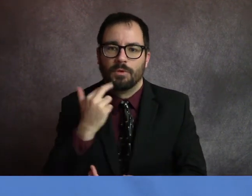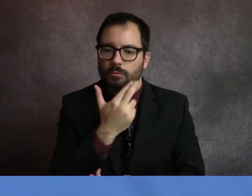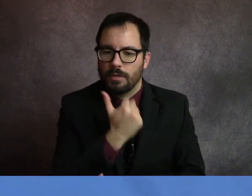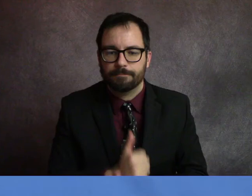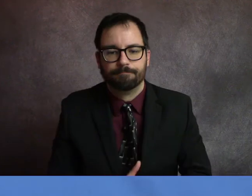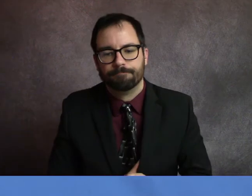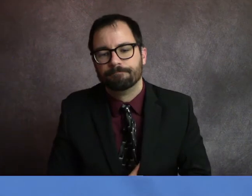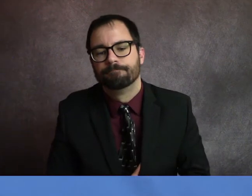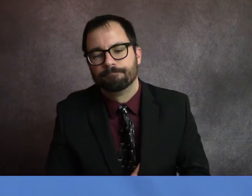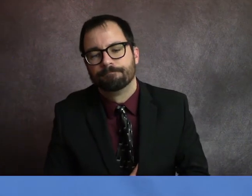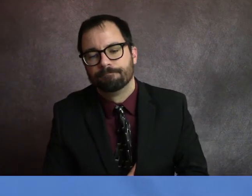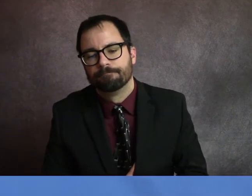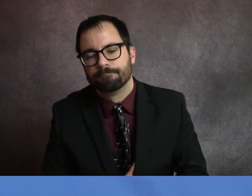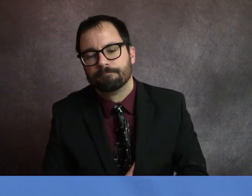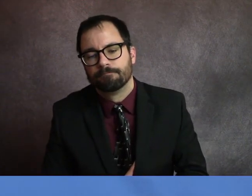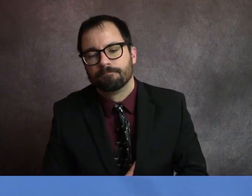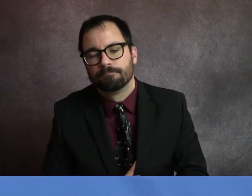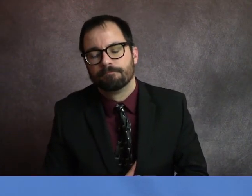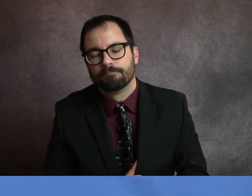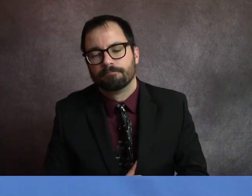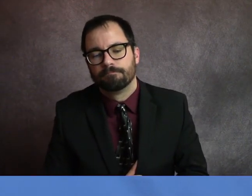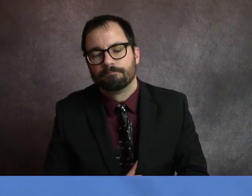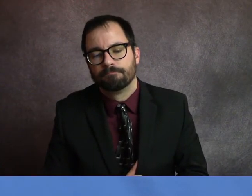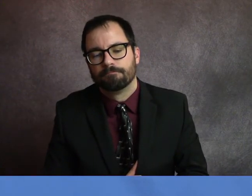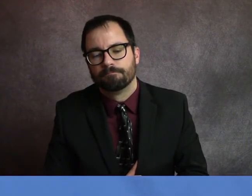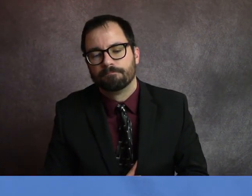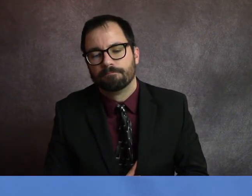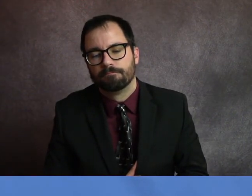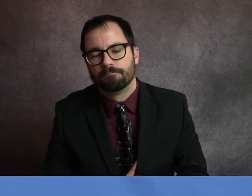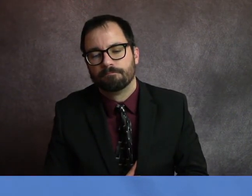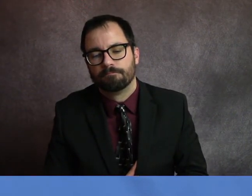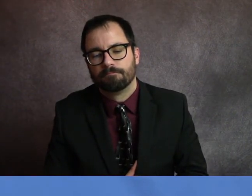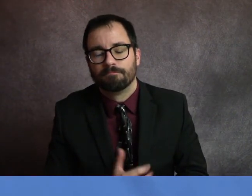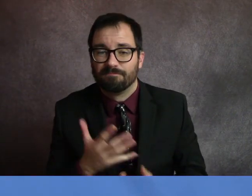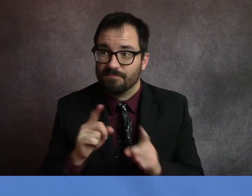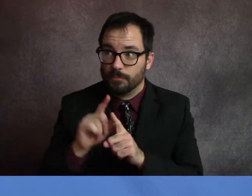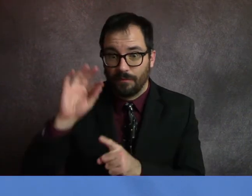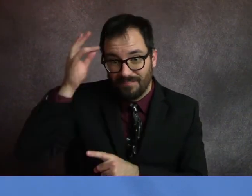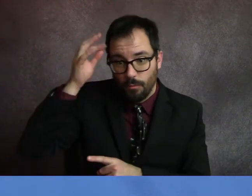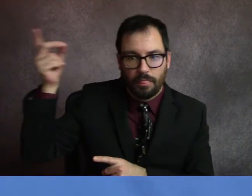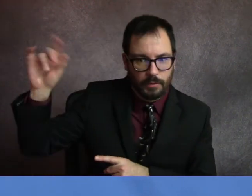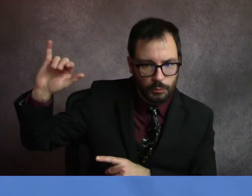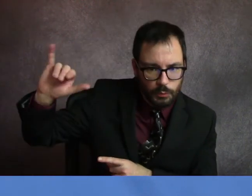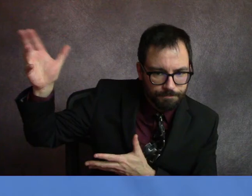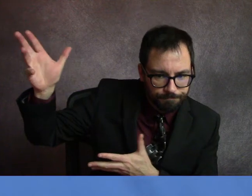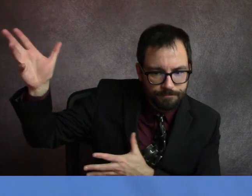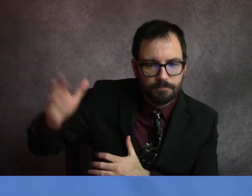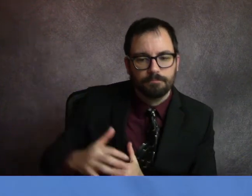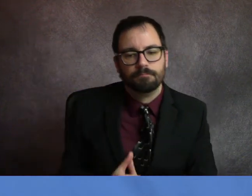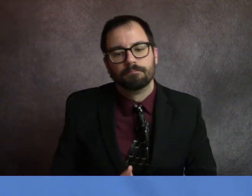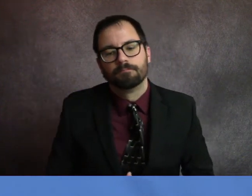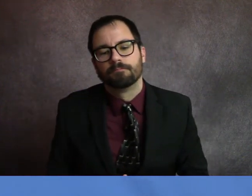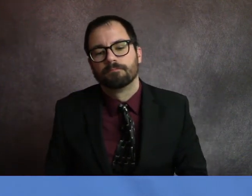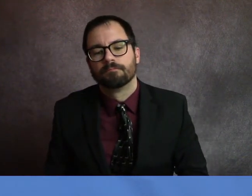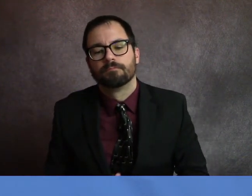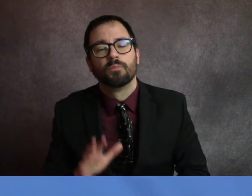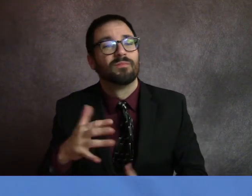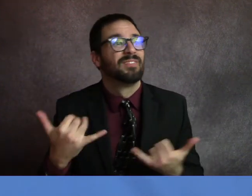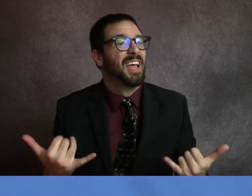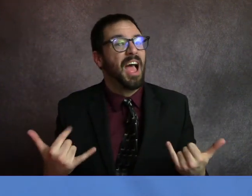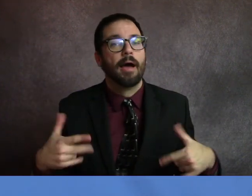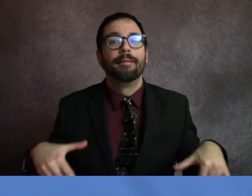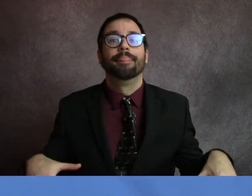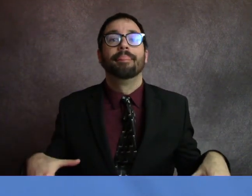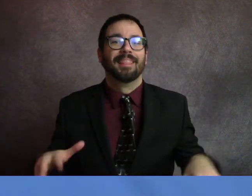benefit restaurants as well. By looking at that, we're going to be talking about that piece of legislation. And then also the federal government has to act. This is not a time